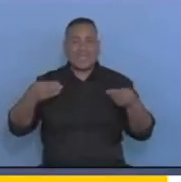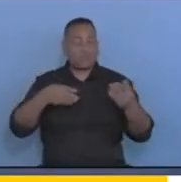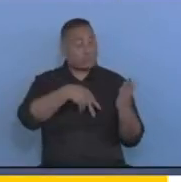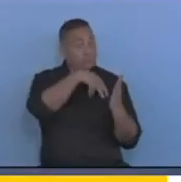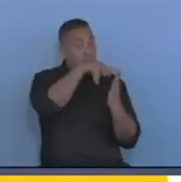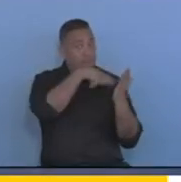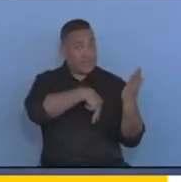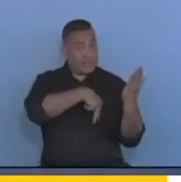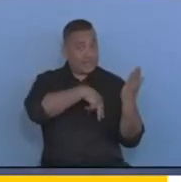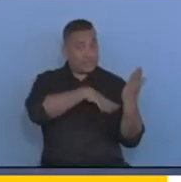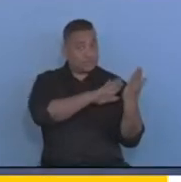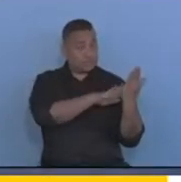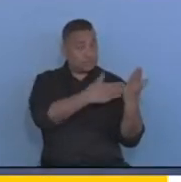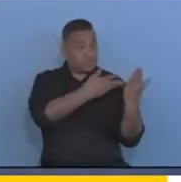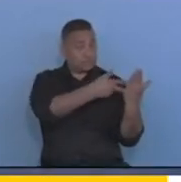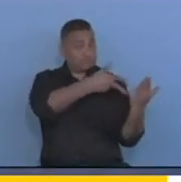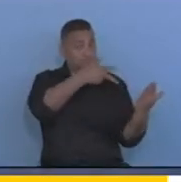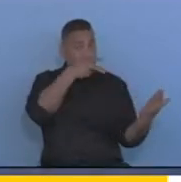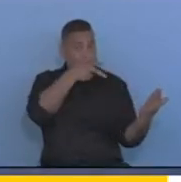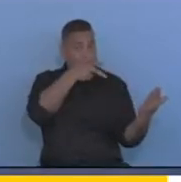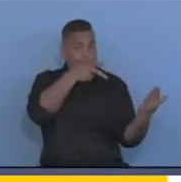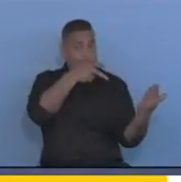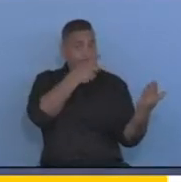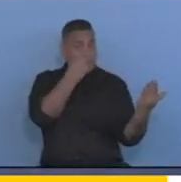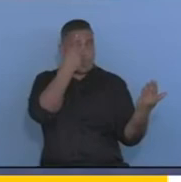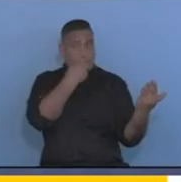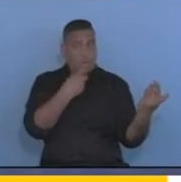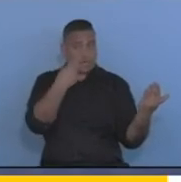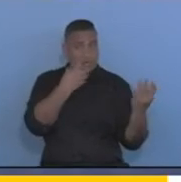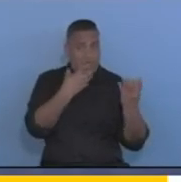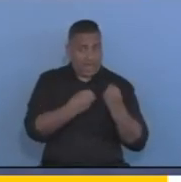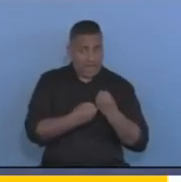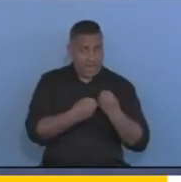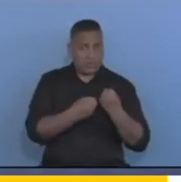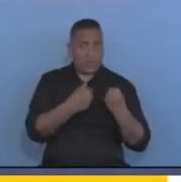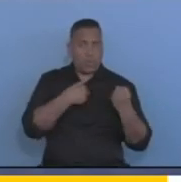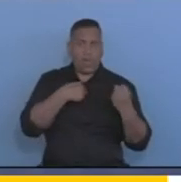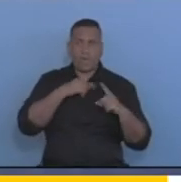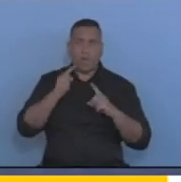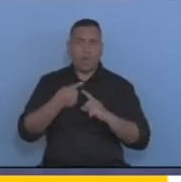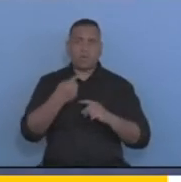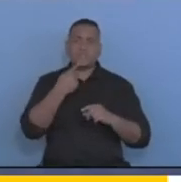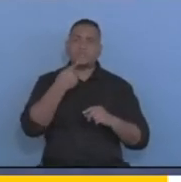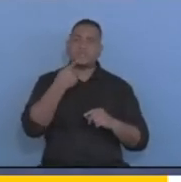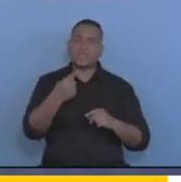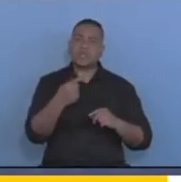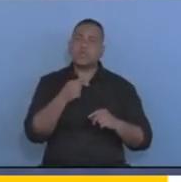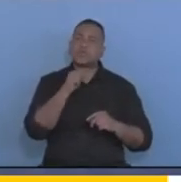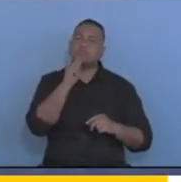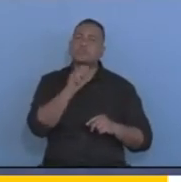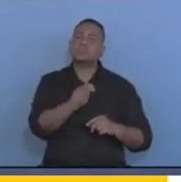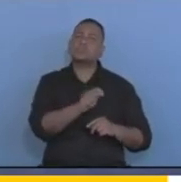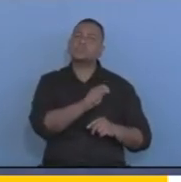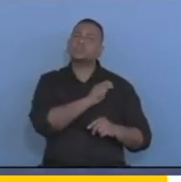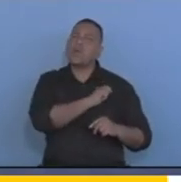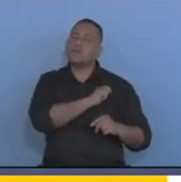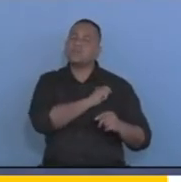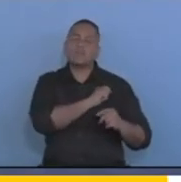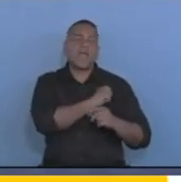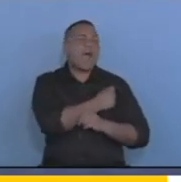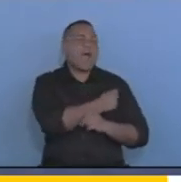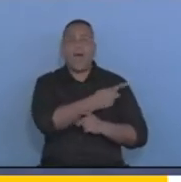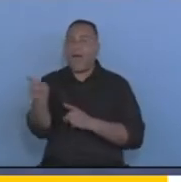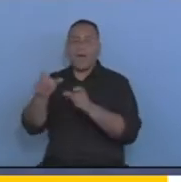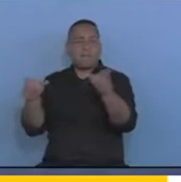book. If they have any questions, I normally tell them, don't trust anyone. You mustn't trust anyone. You have to go through